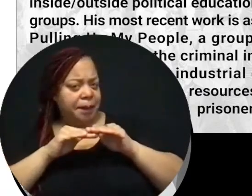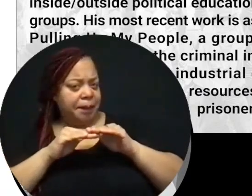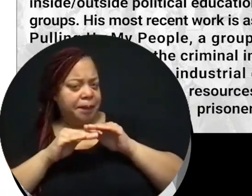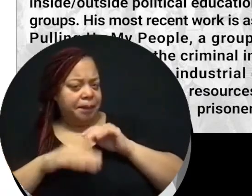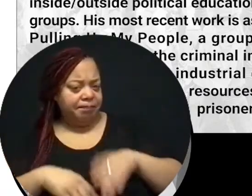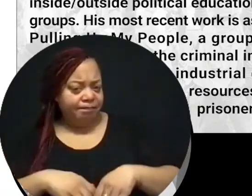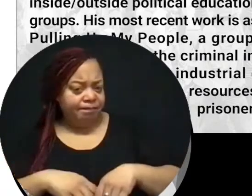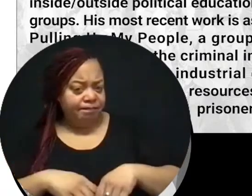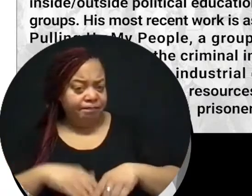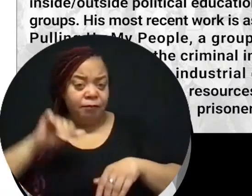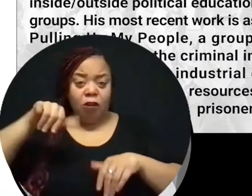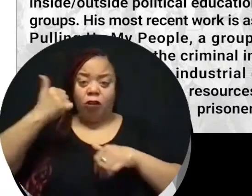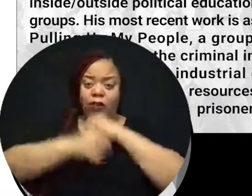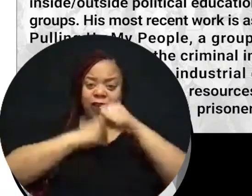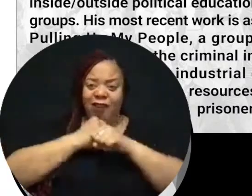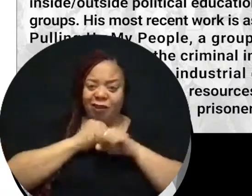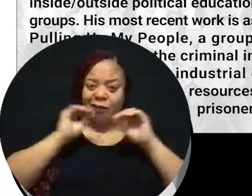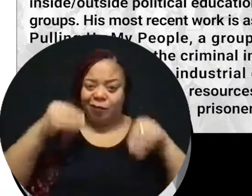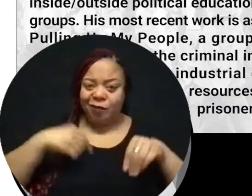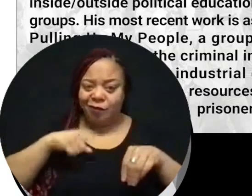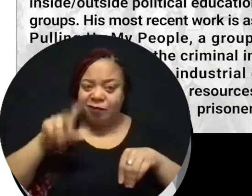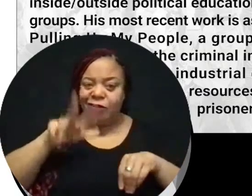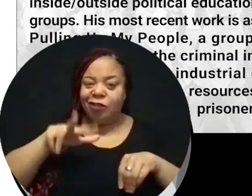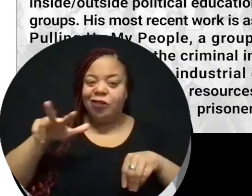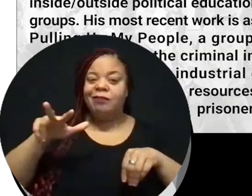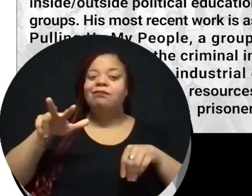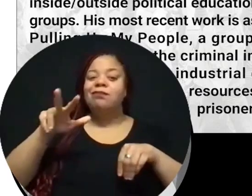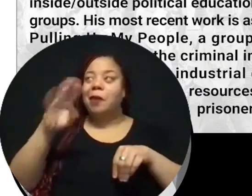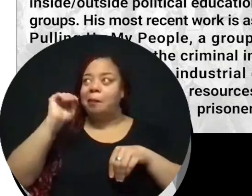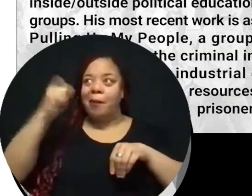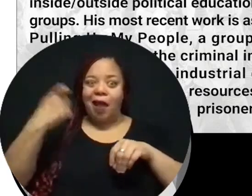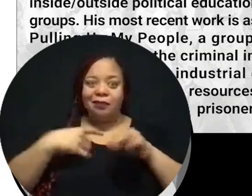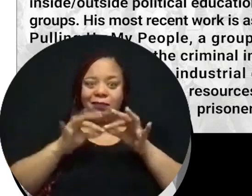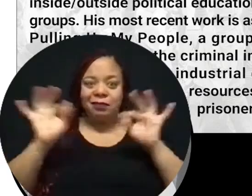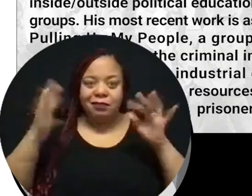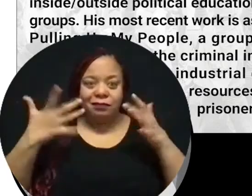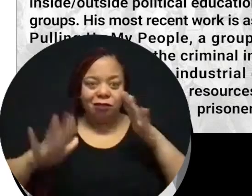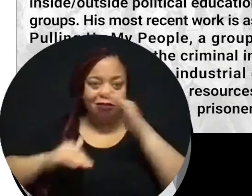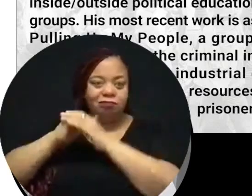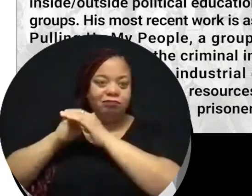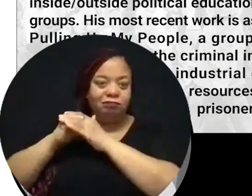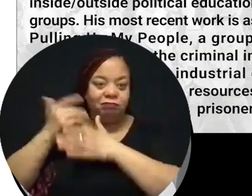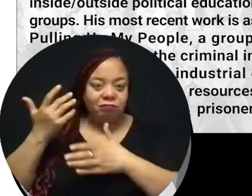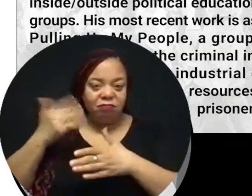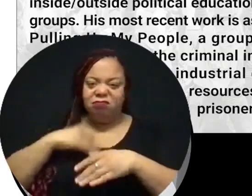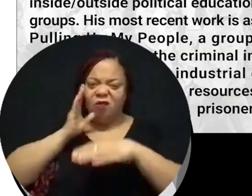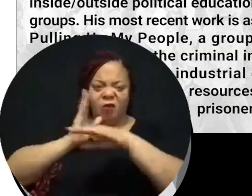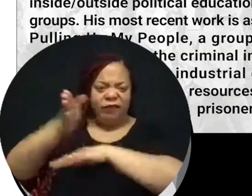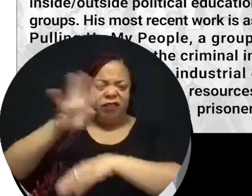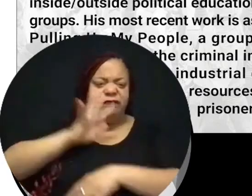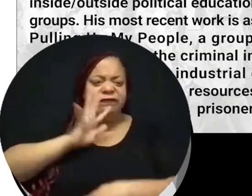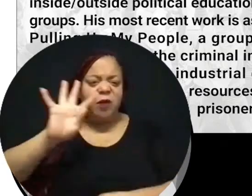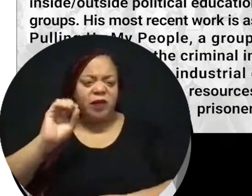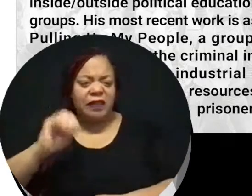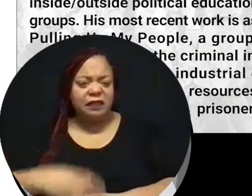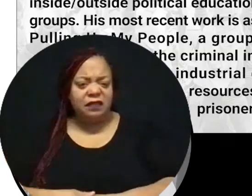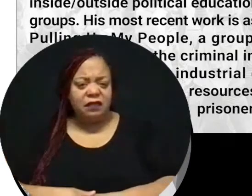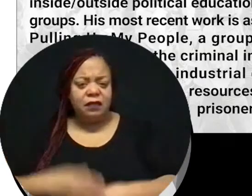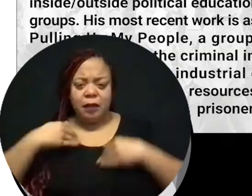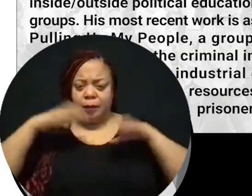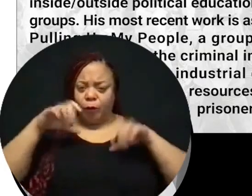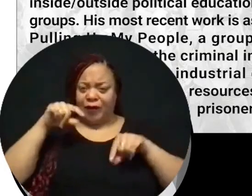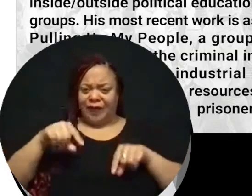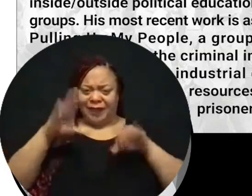calculating against the inevitable. Time is my life. And I'm trying to calculate if this time is